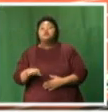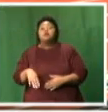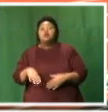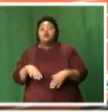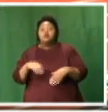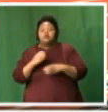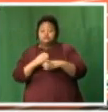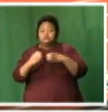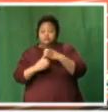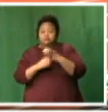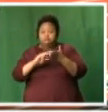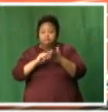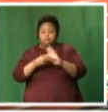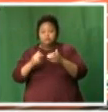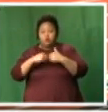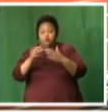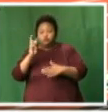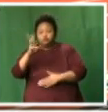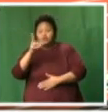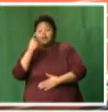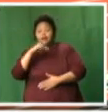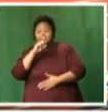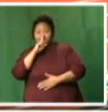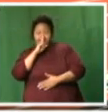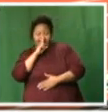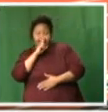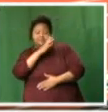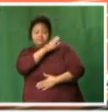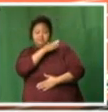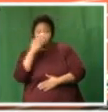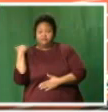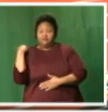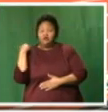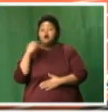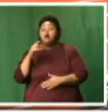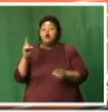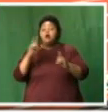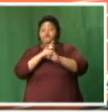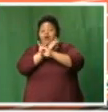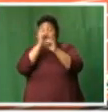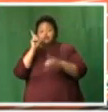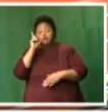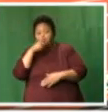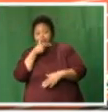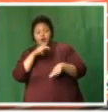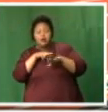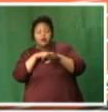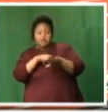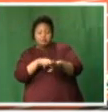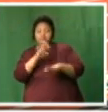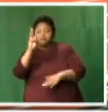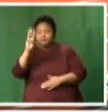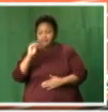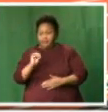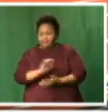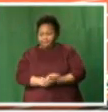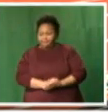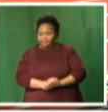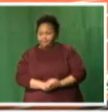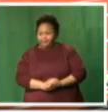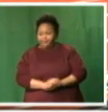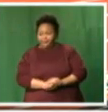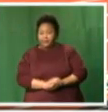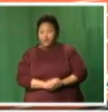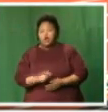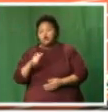Eswatini TV silapha inkundleni yesive isomhlolo lapho khona iPhalamende yelive lekuhlangane khona tindlu totimbili tePhalamende lokungiyo